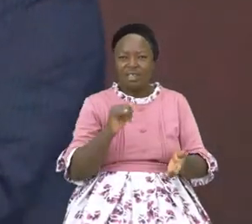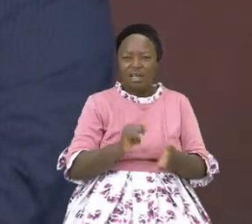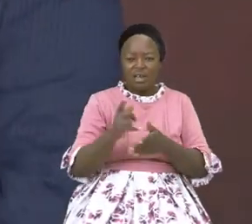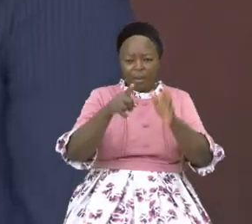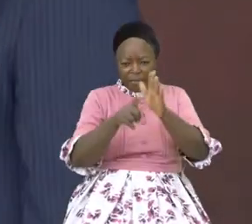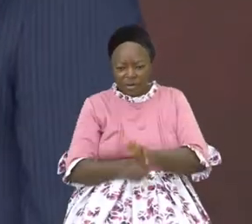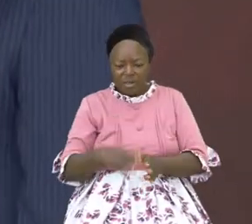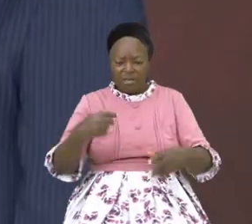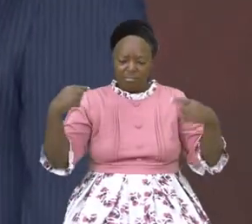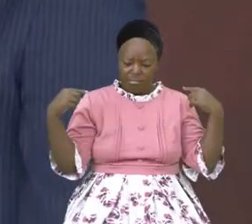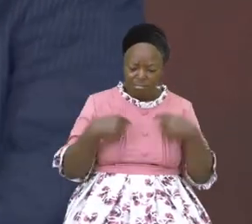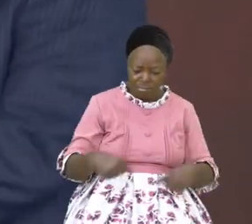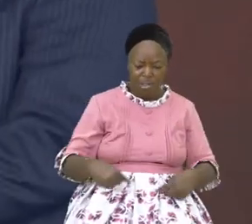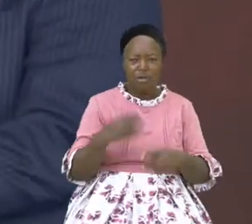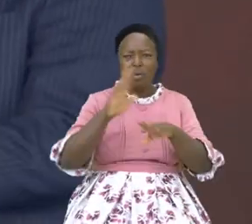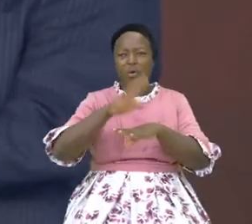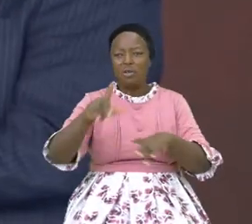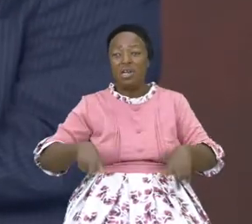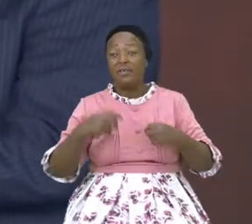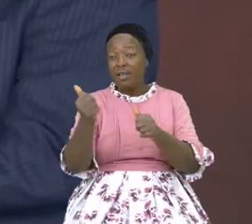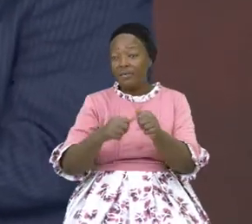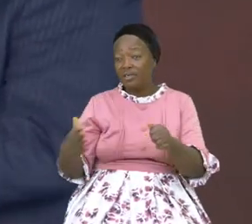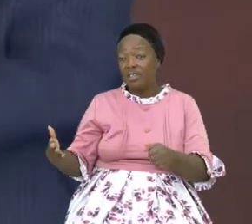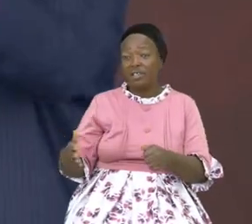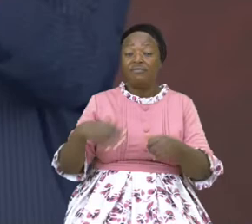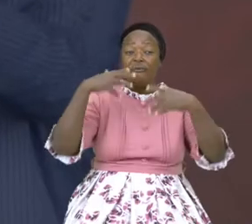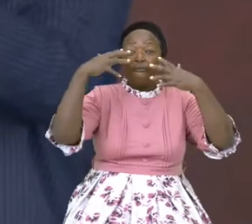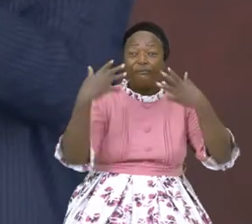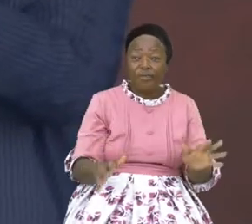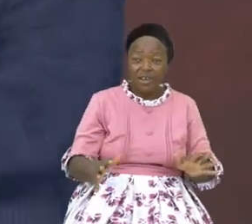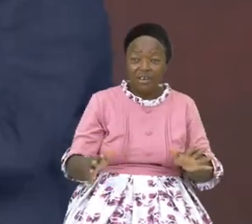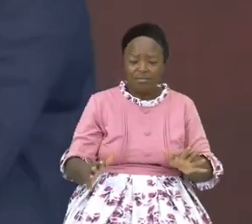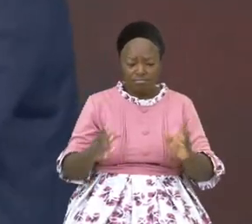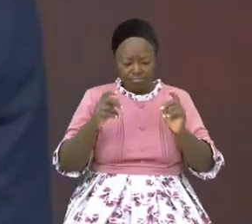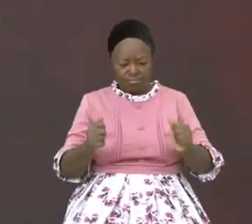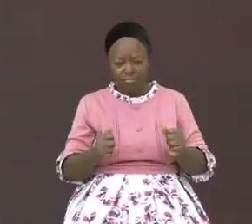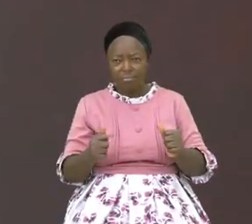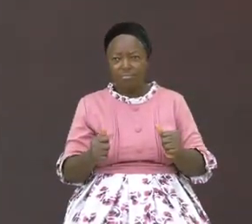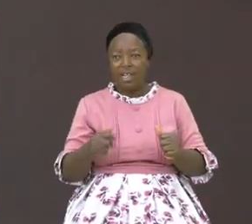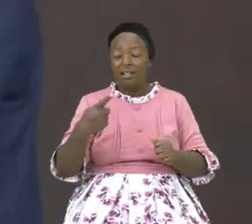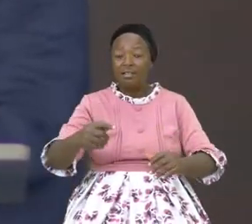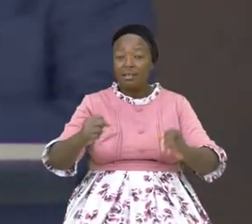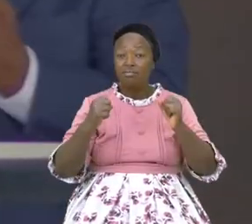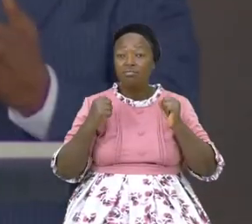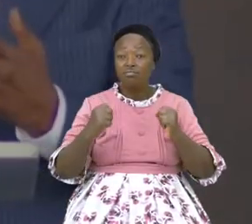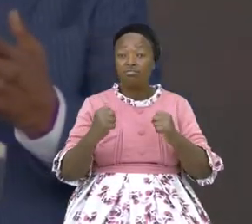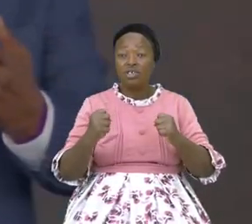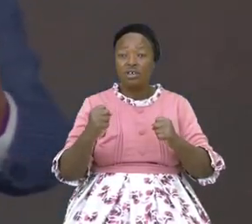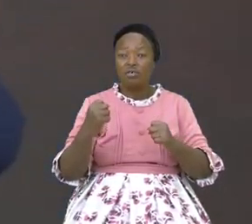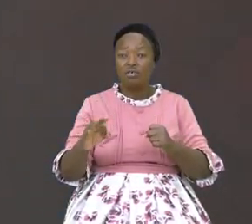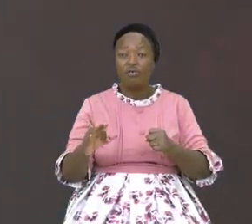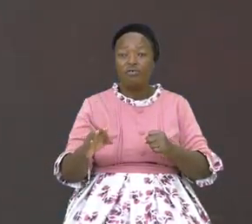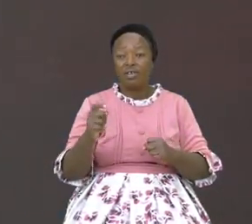the plague upon your life, everything over. Suddenly, the strength of an